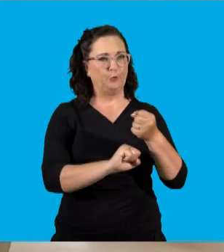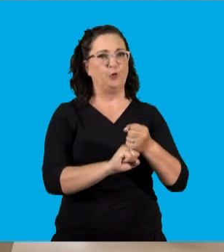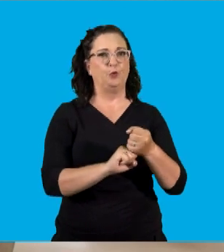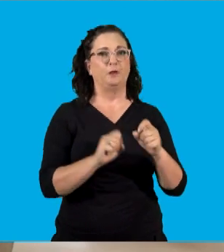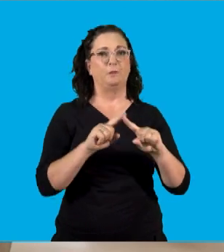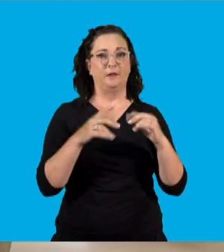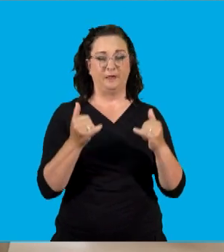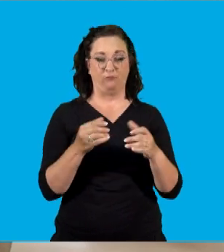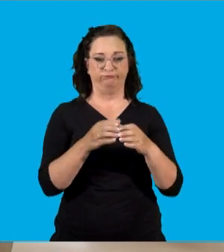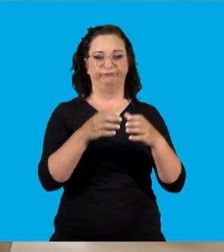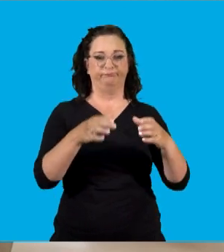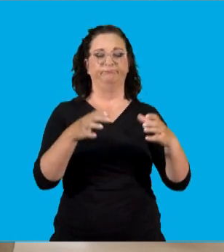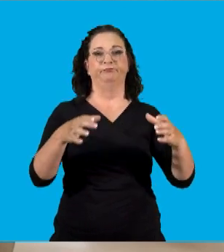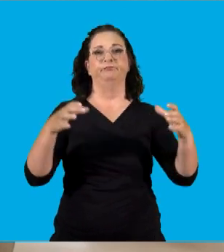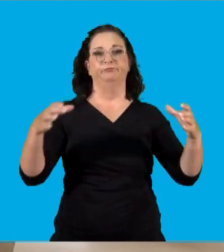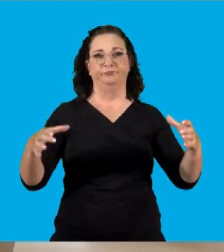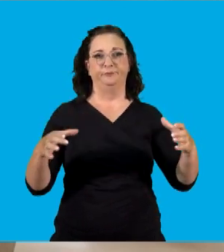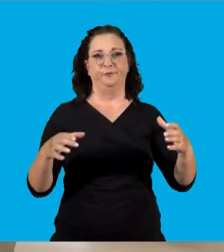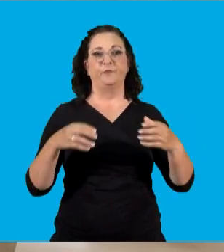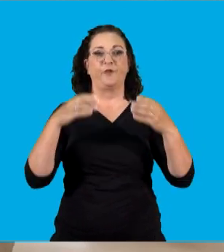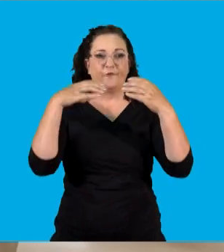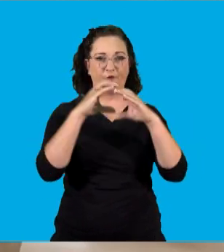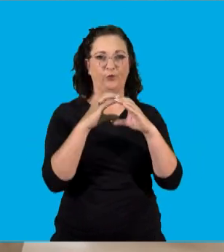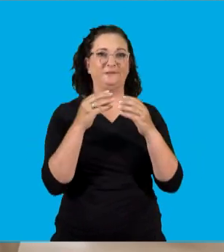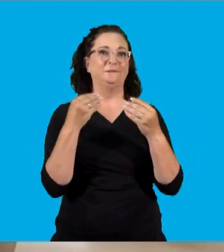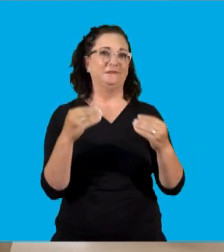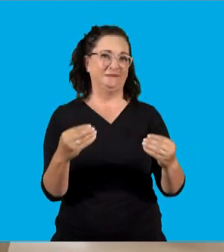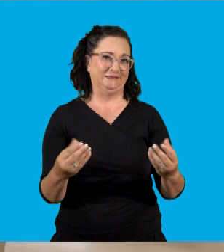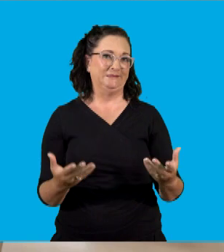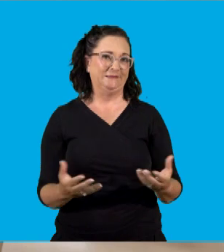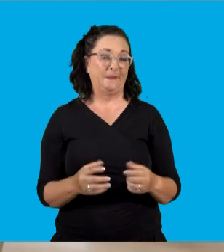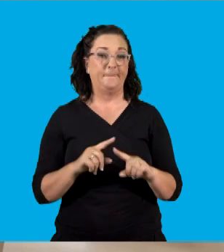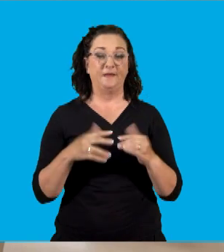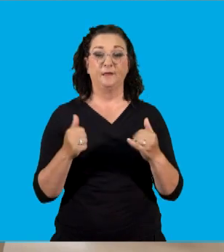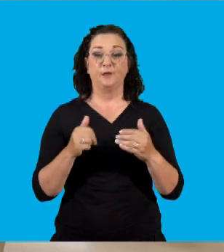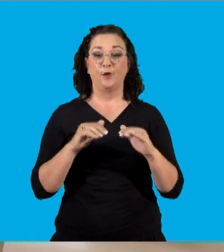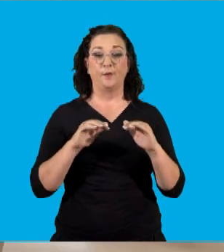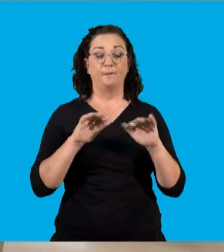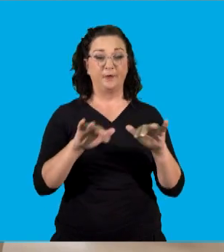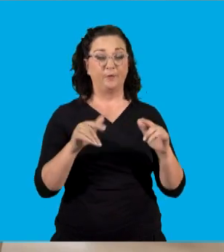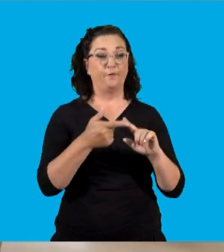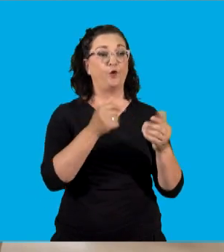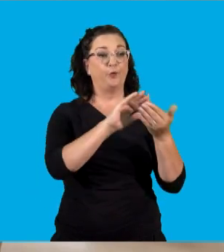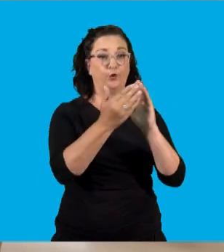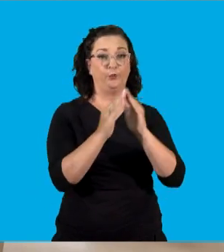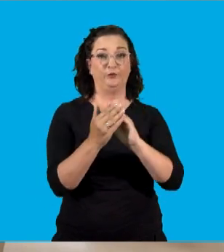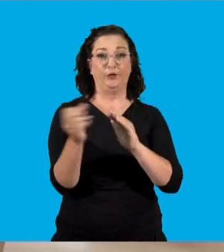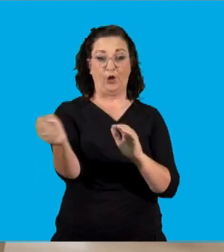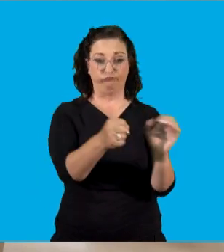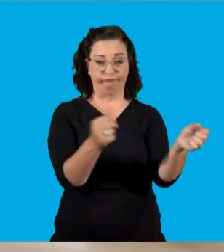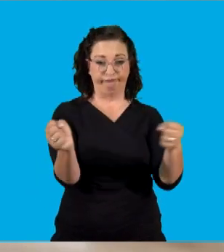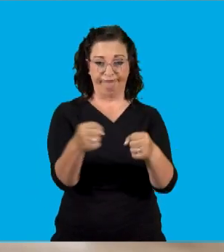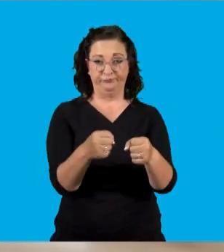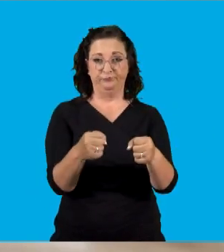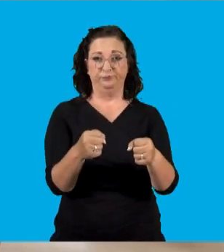for expansion and be able for businesses, and for businesses to be able rather to employ people from the community, but instead that money is